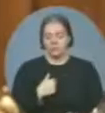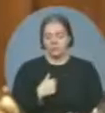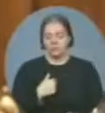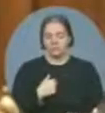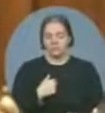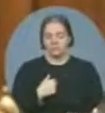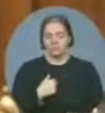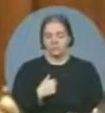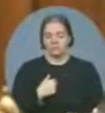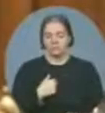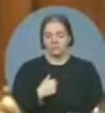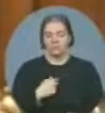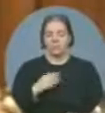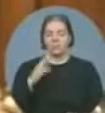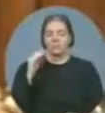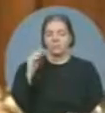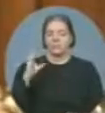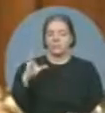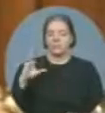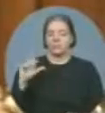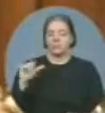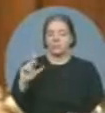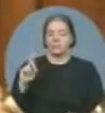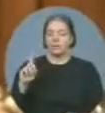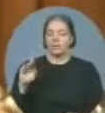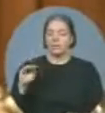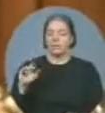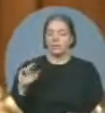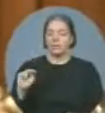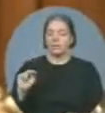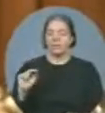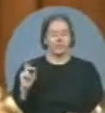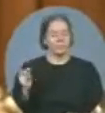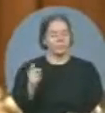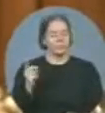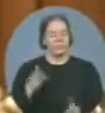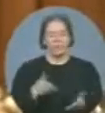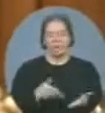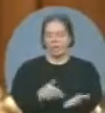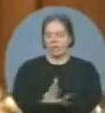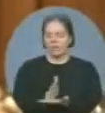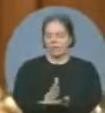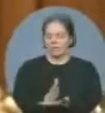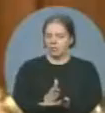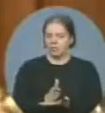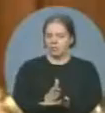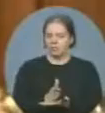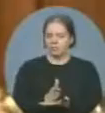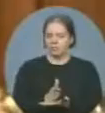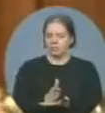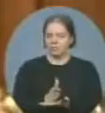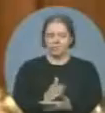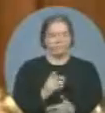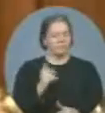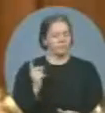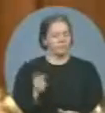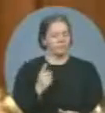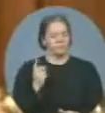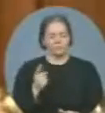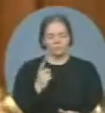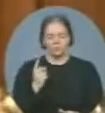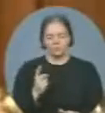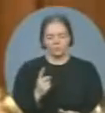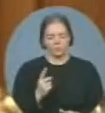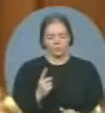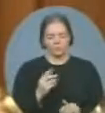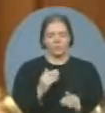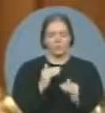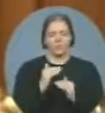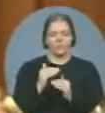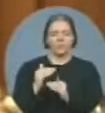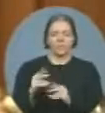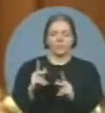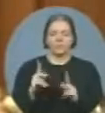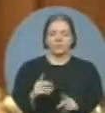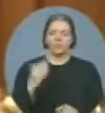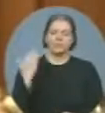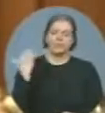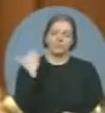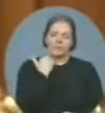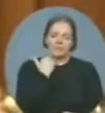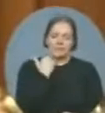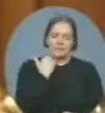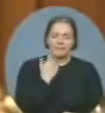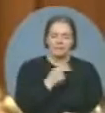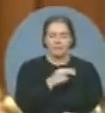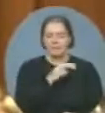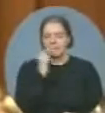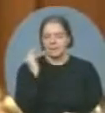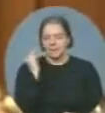life, both as a member of Parliament and prior to that as he advocated for victims of crime. He had a record unblemished of being a person who shot straight, who was honest,